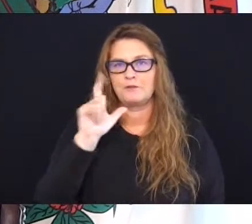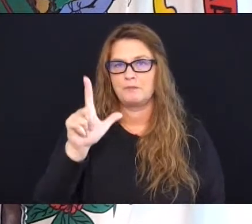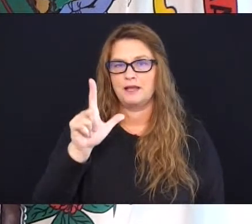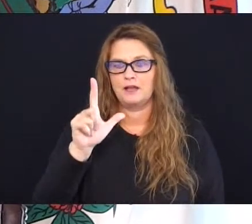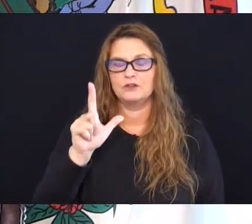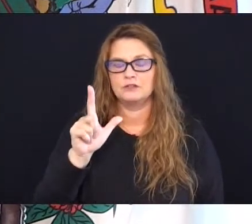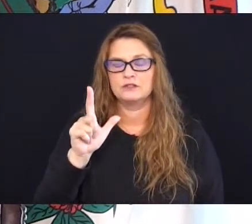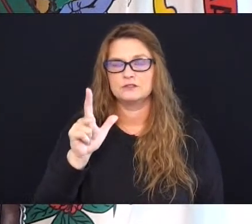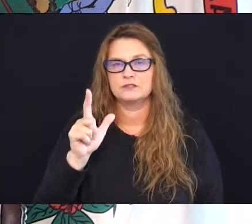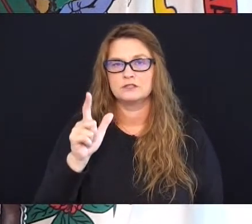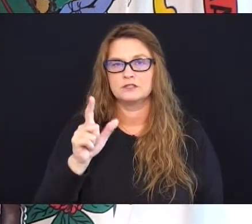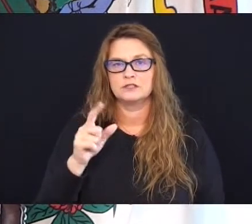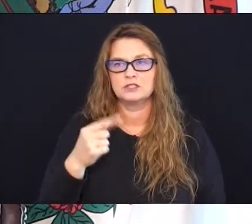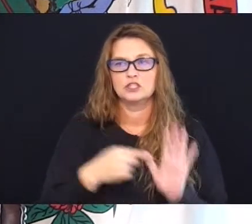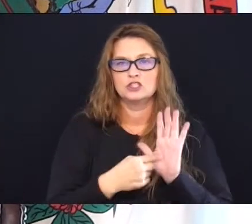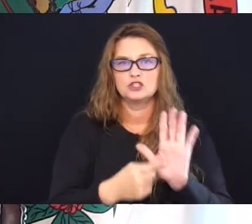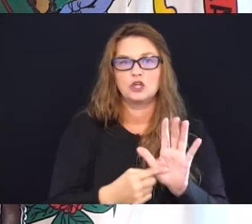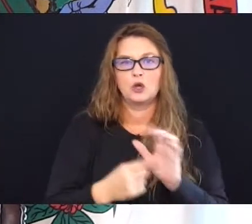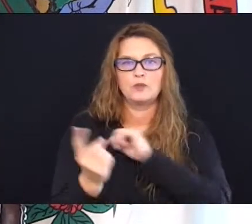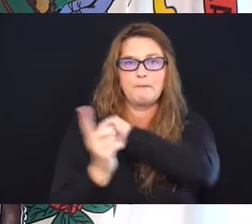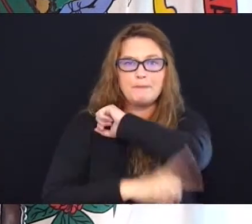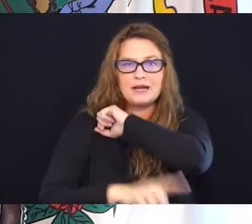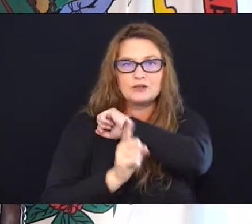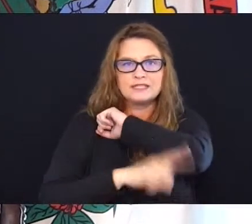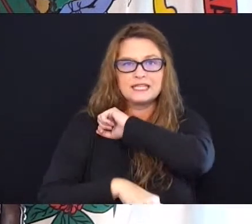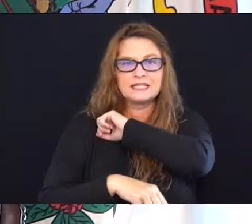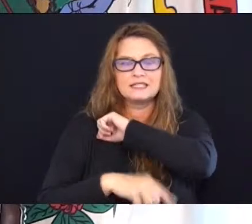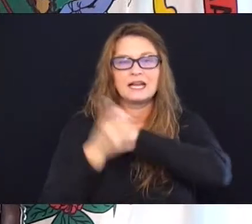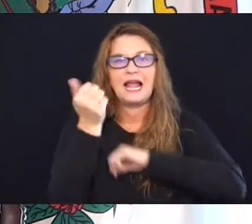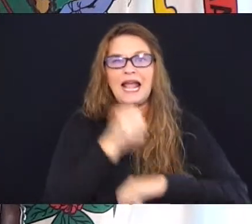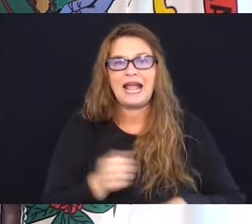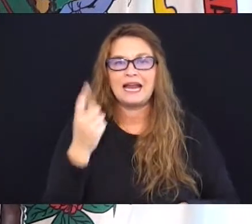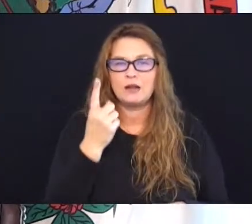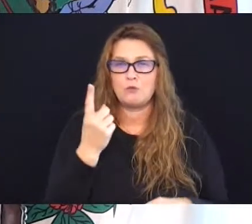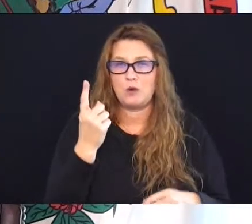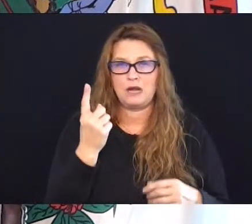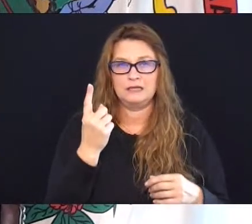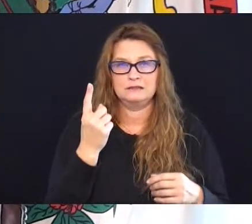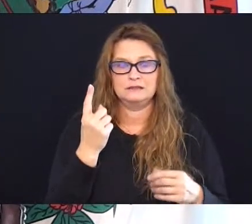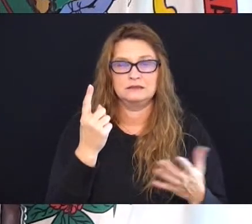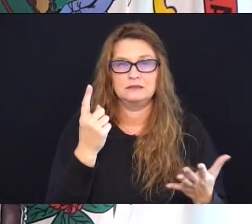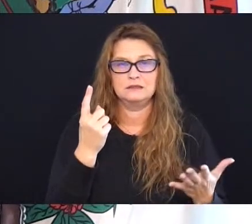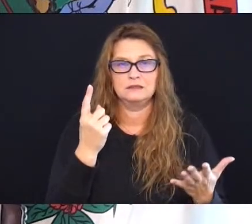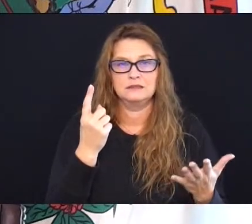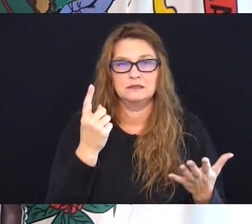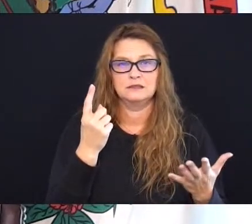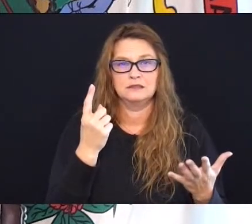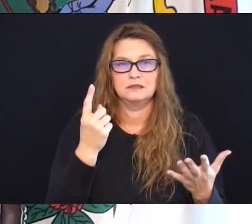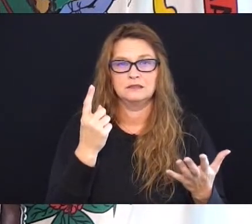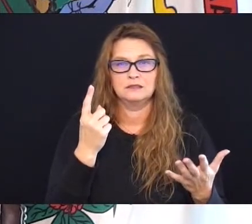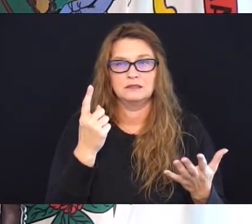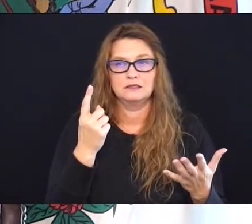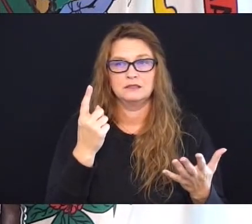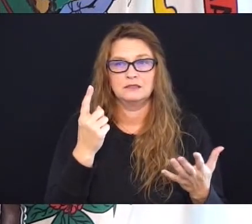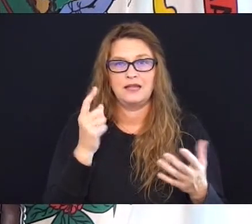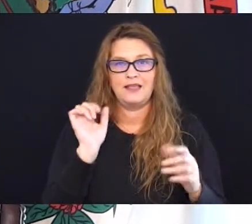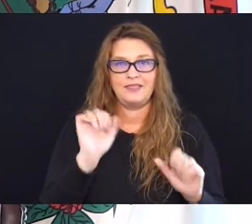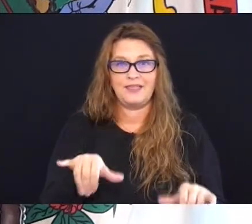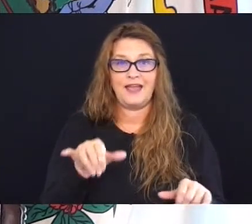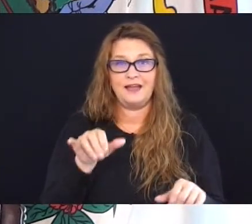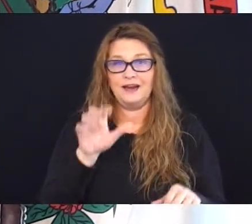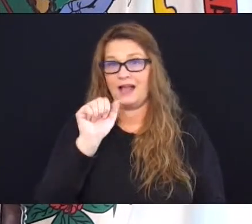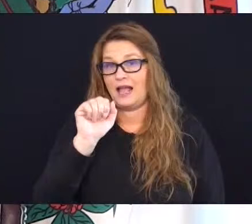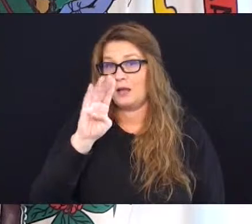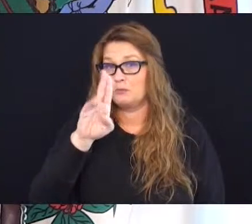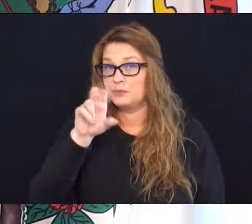the penalties that go towards anybody in any capacity that abuses,